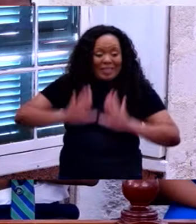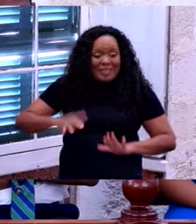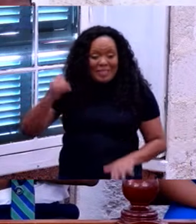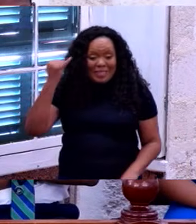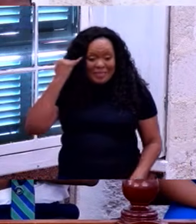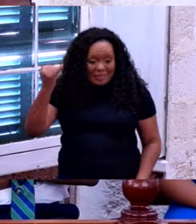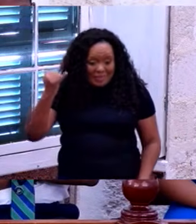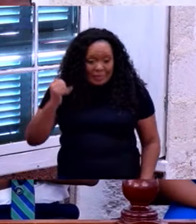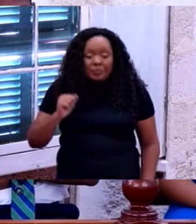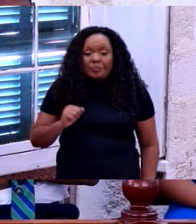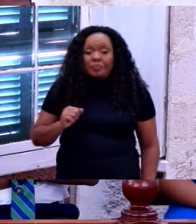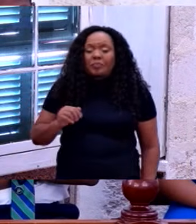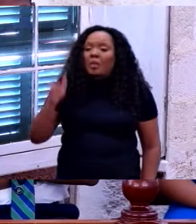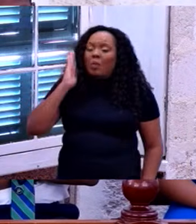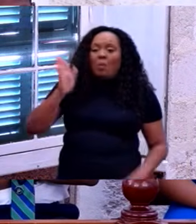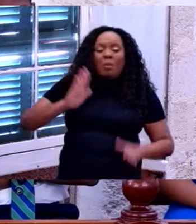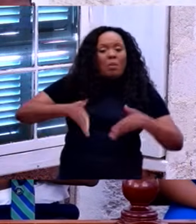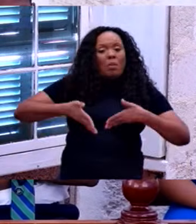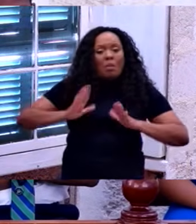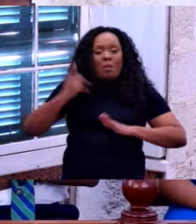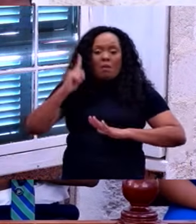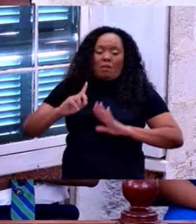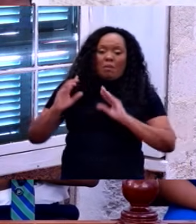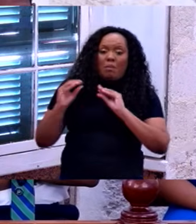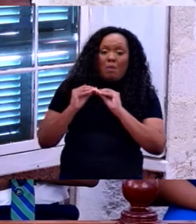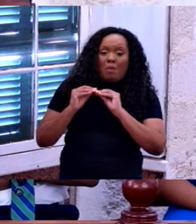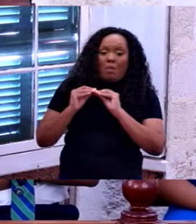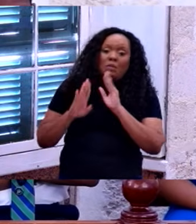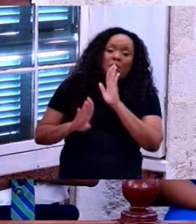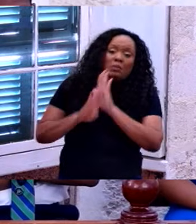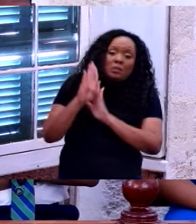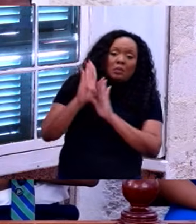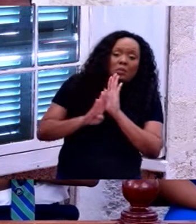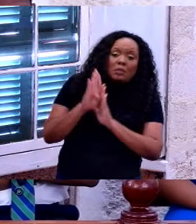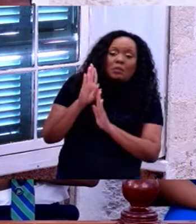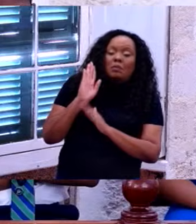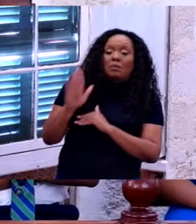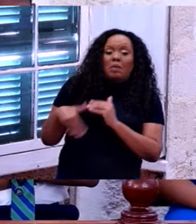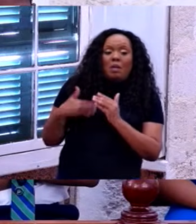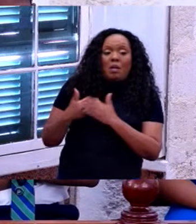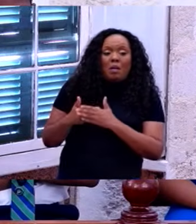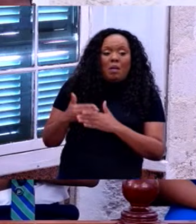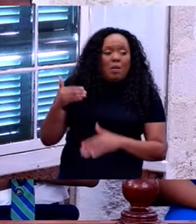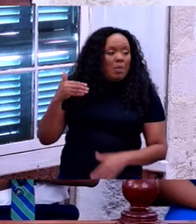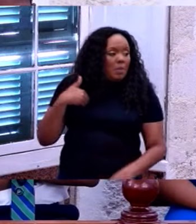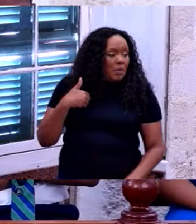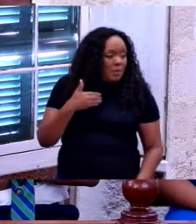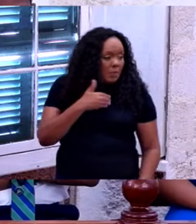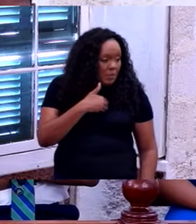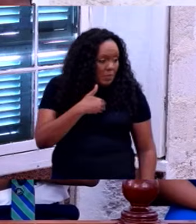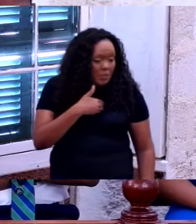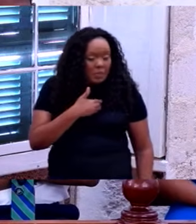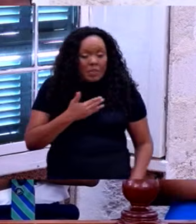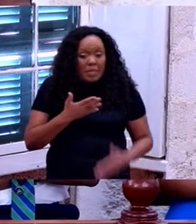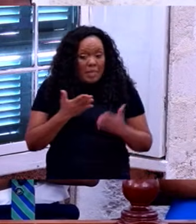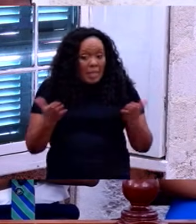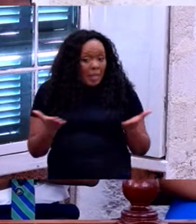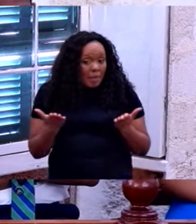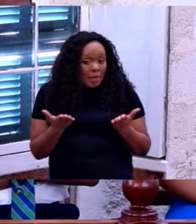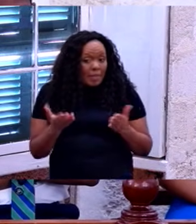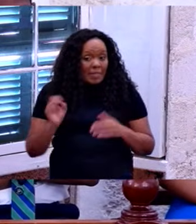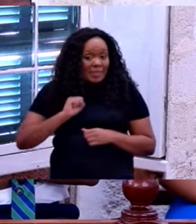will allow for the development of all members of either place. It would also give